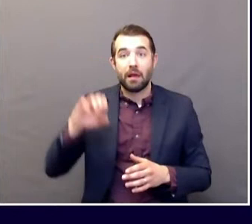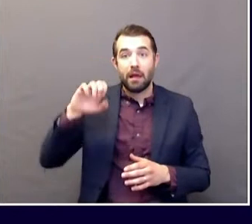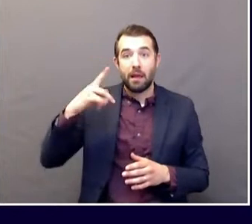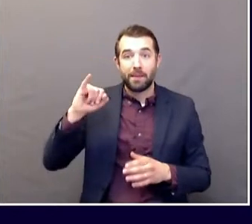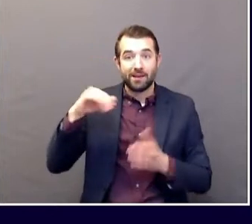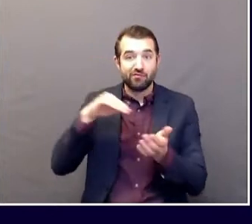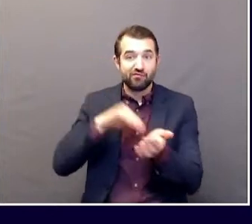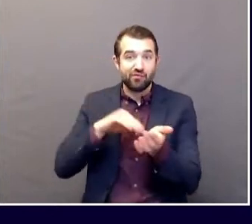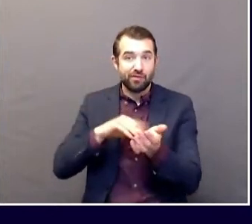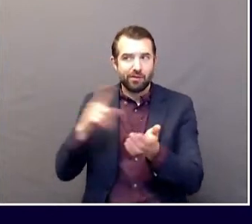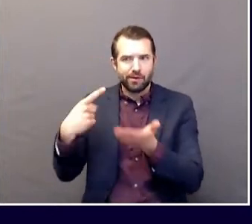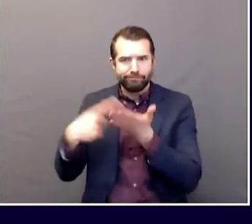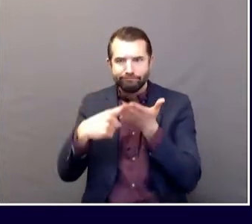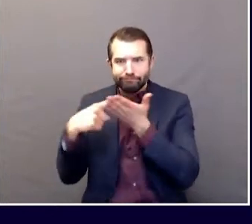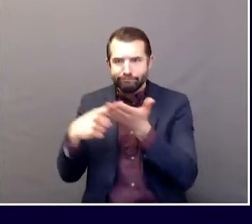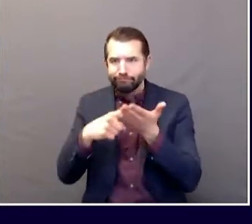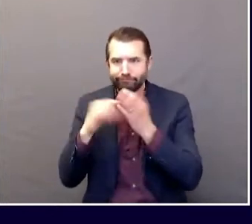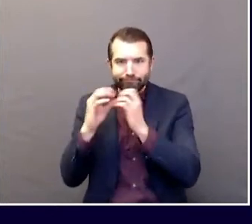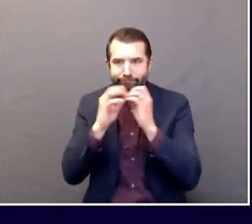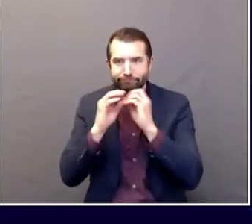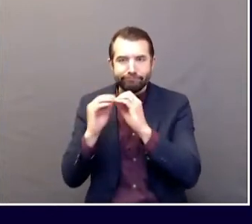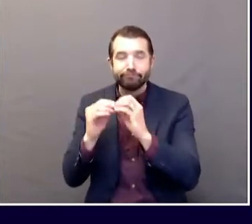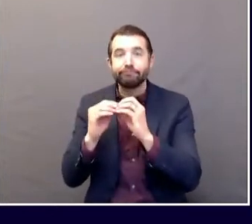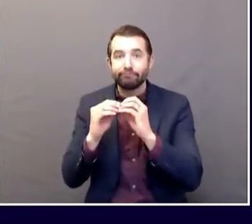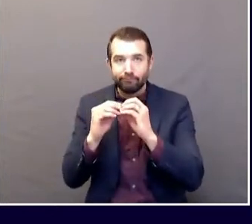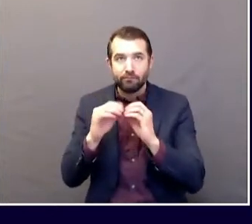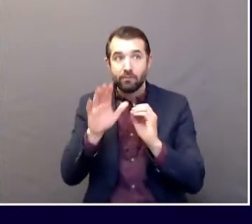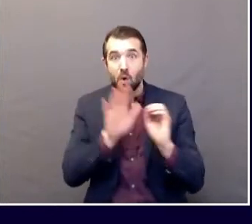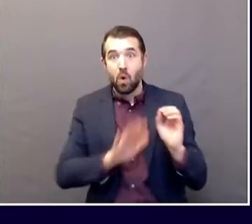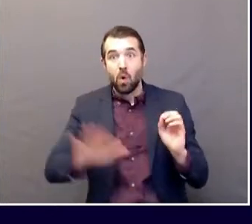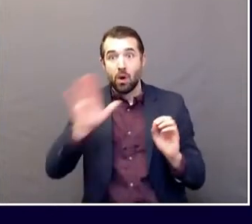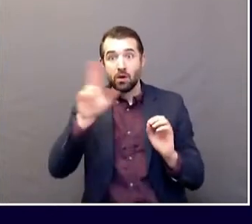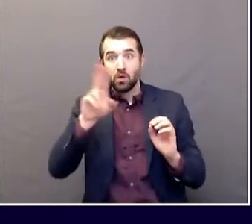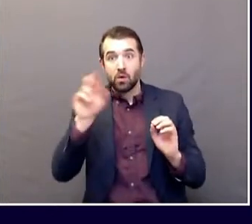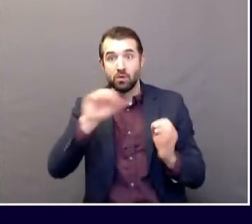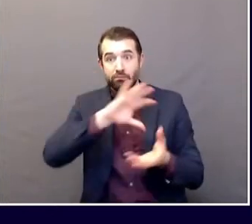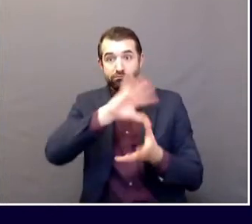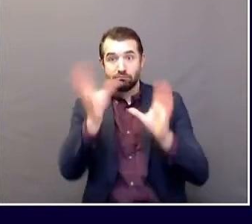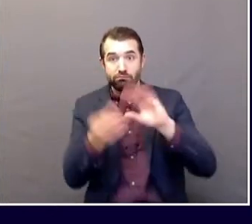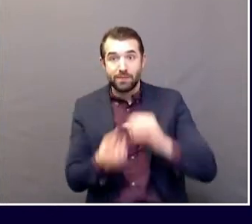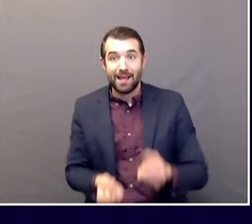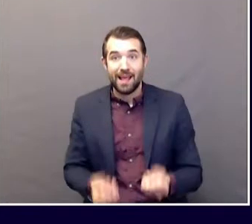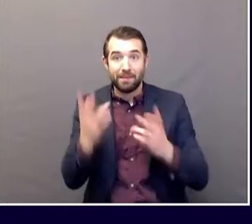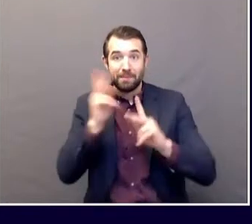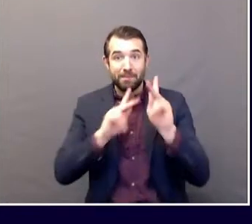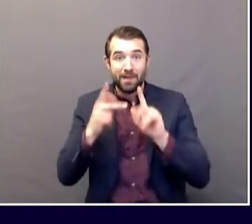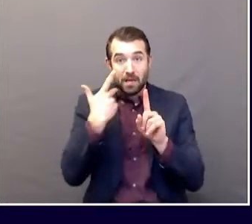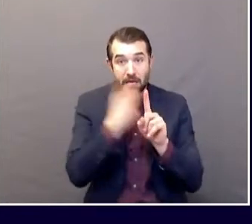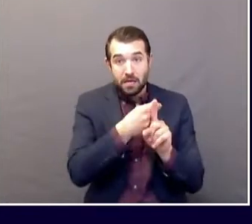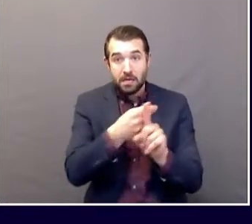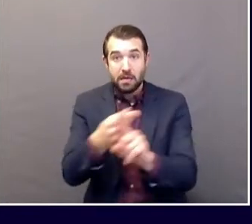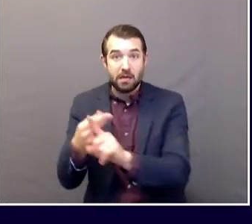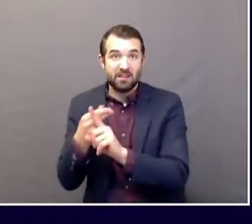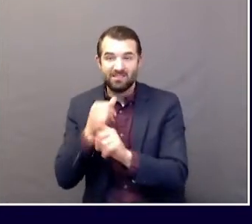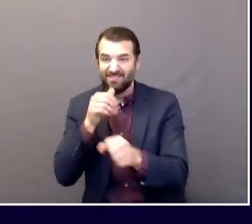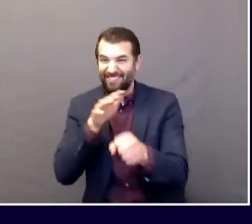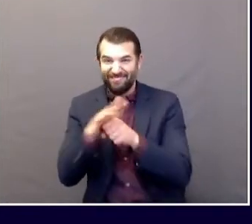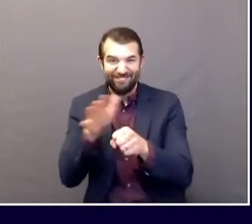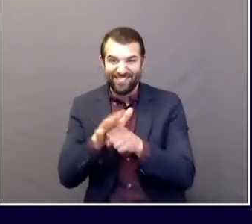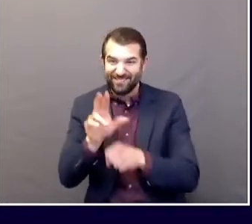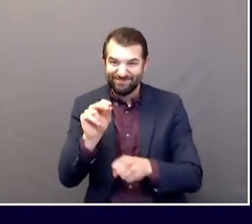country are not yet at the level where we would expect to see them causing decrements or decreases in